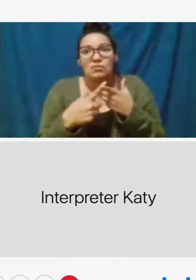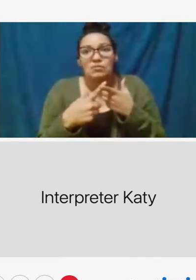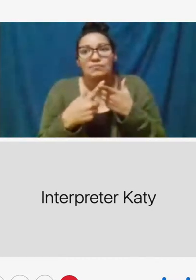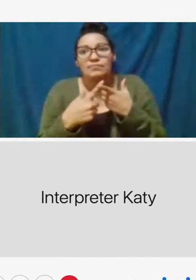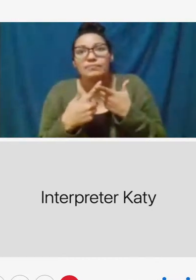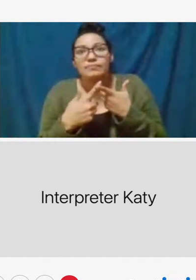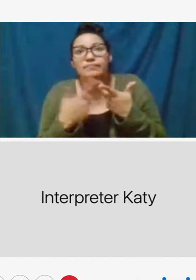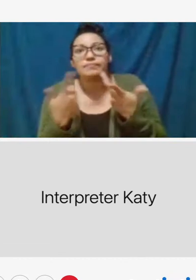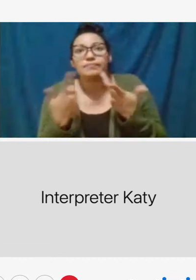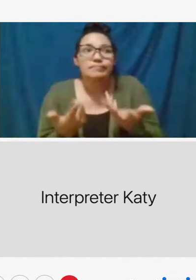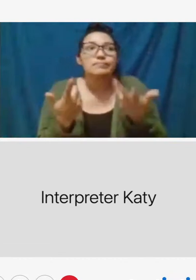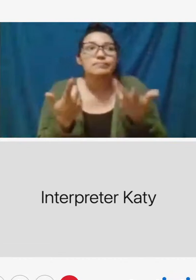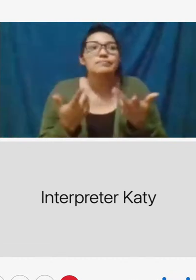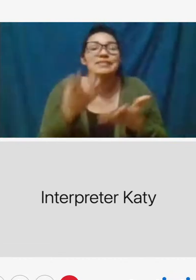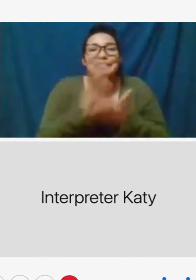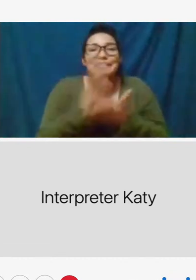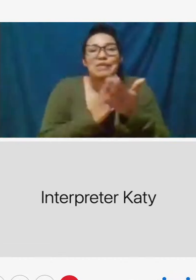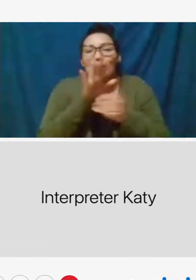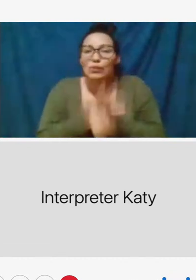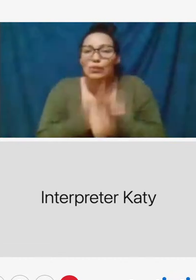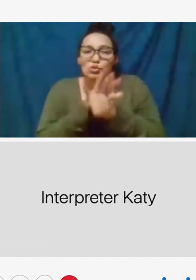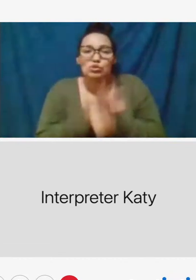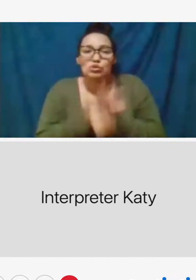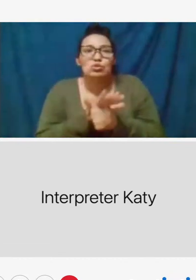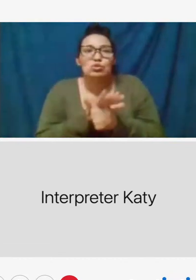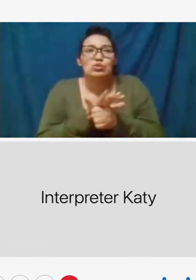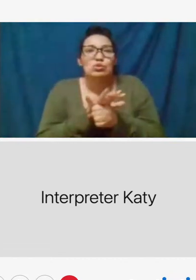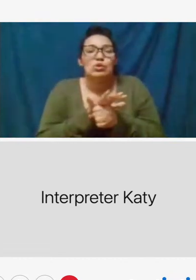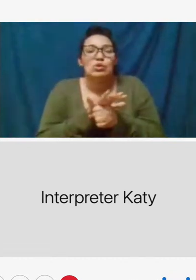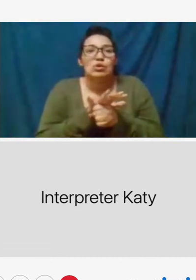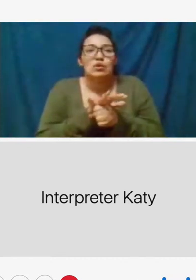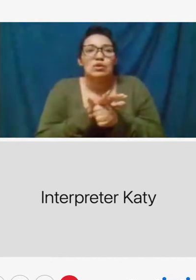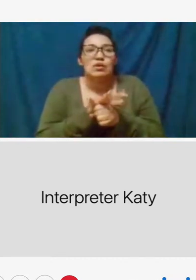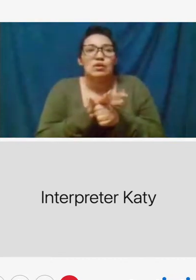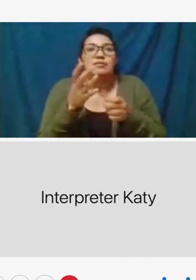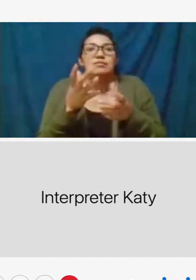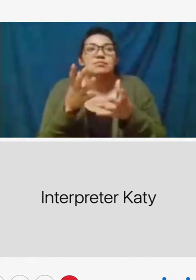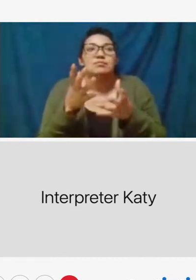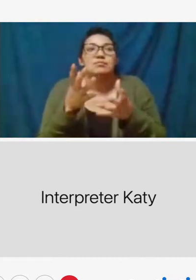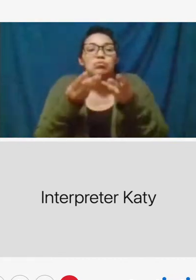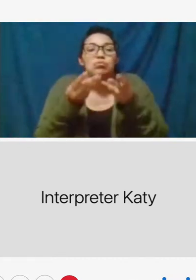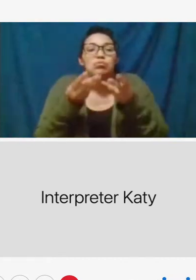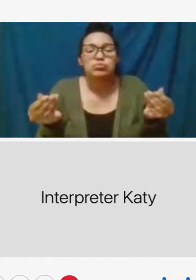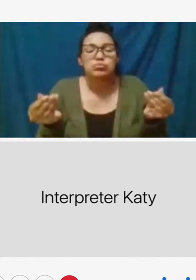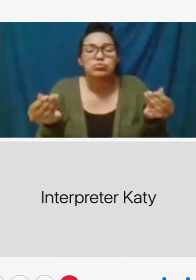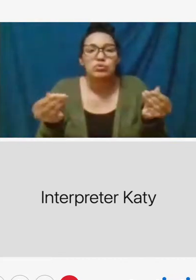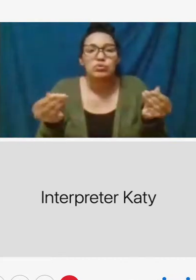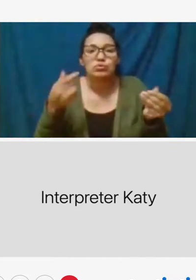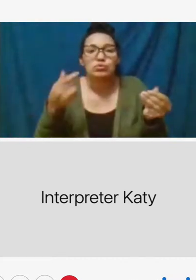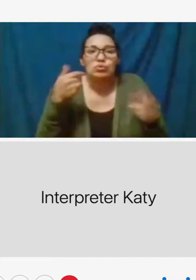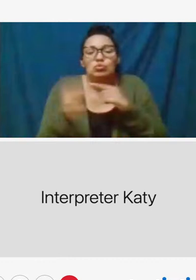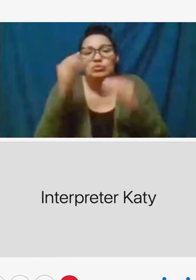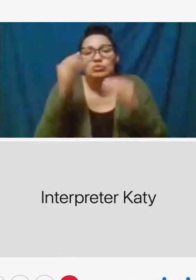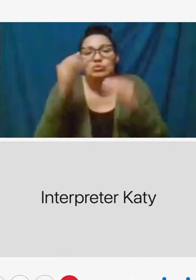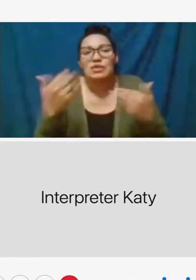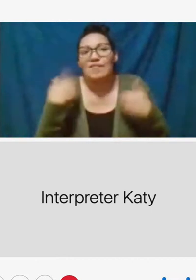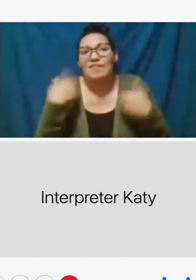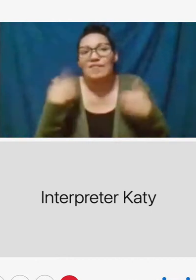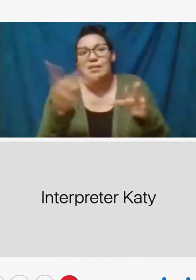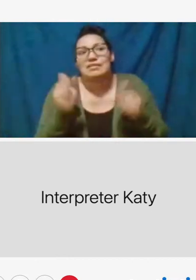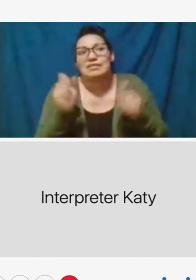our individual teachers as well they have somewhere they could go which is wonderful